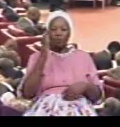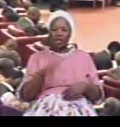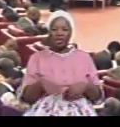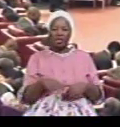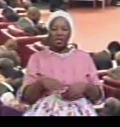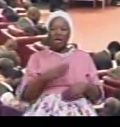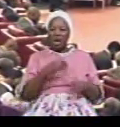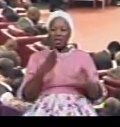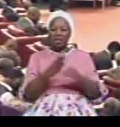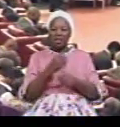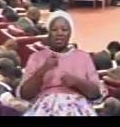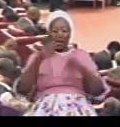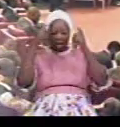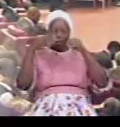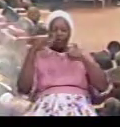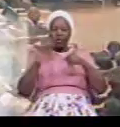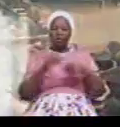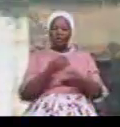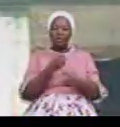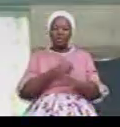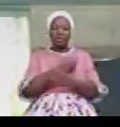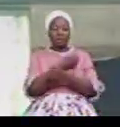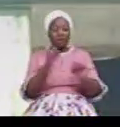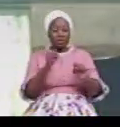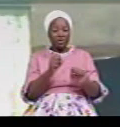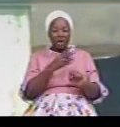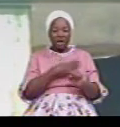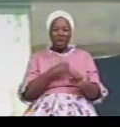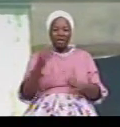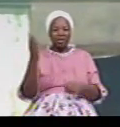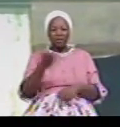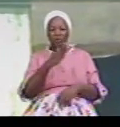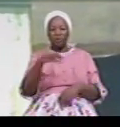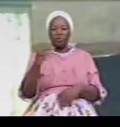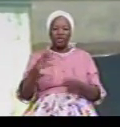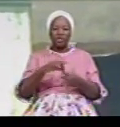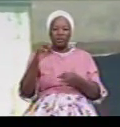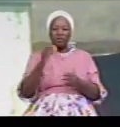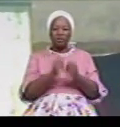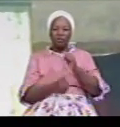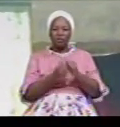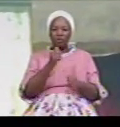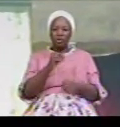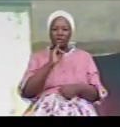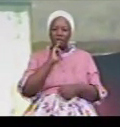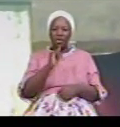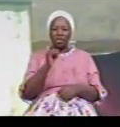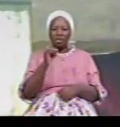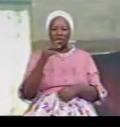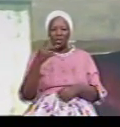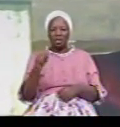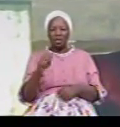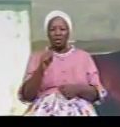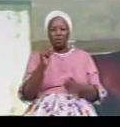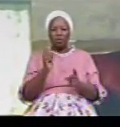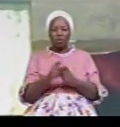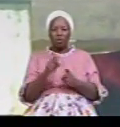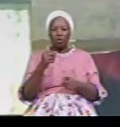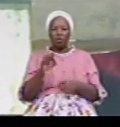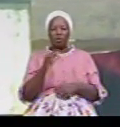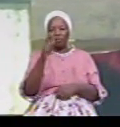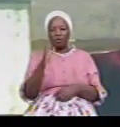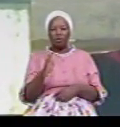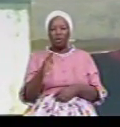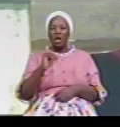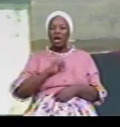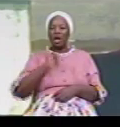and the sword of the Spirit, which is the word of God. I